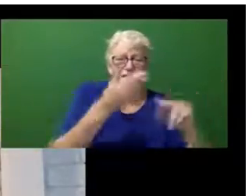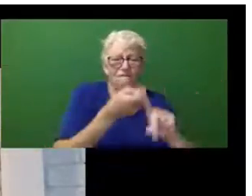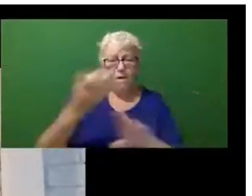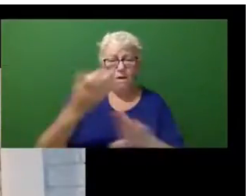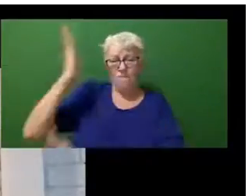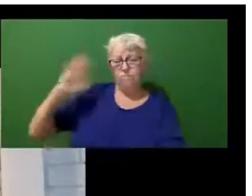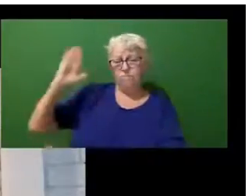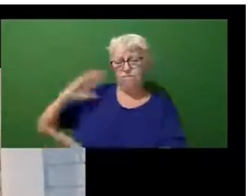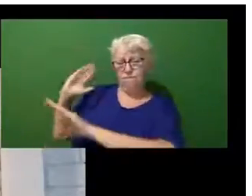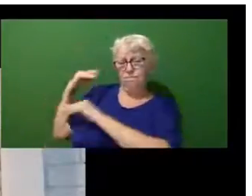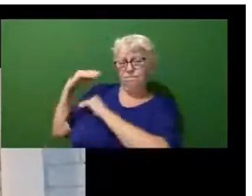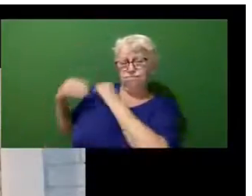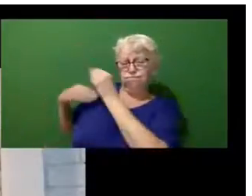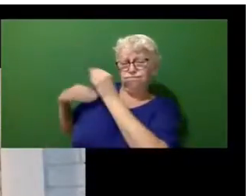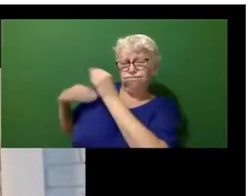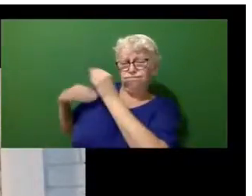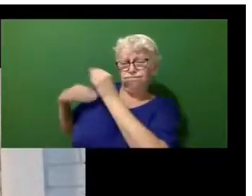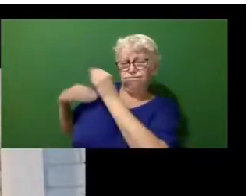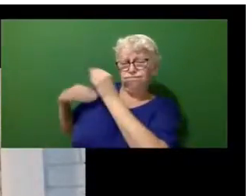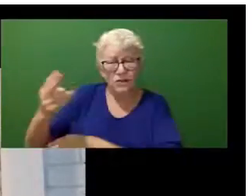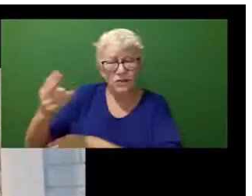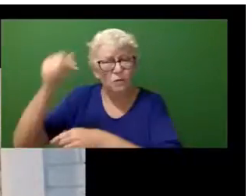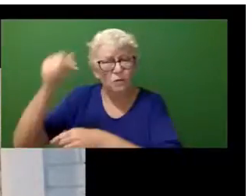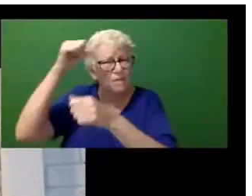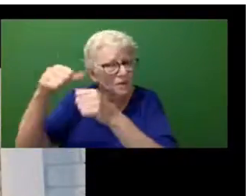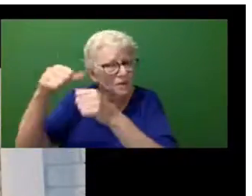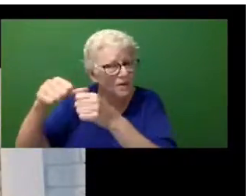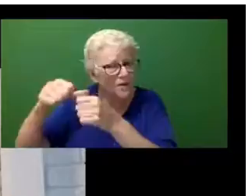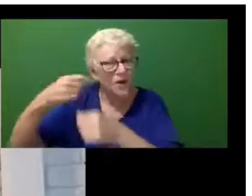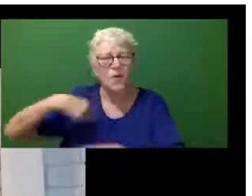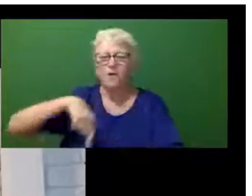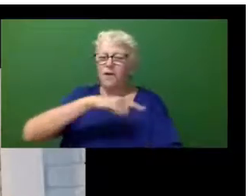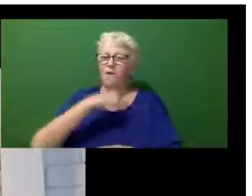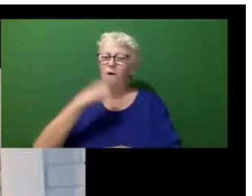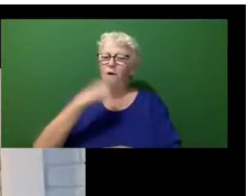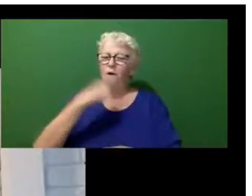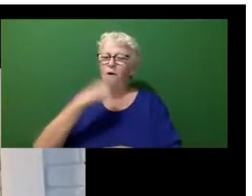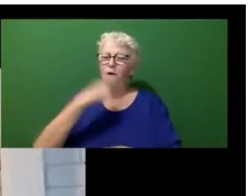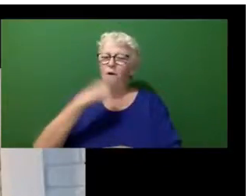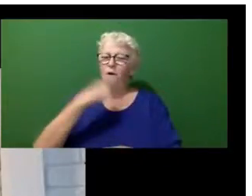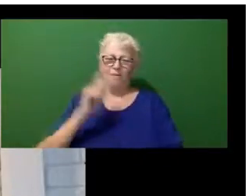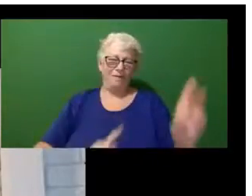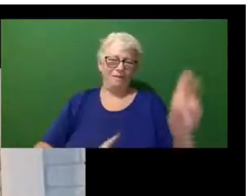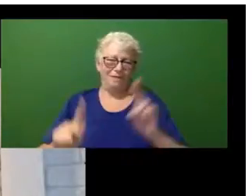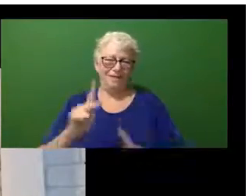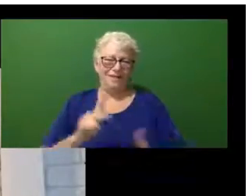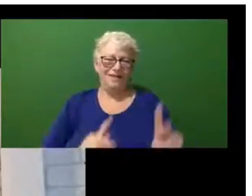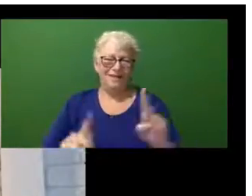ancestors, and to our history, we are reminded that we have always been a